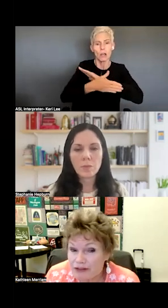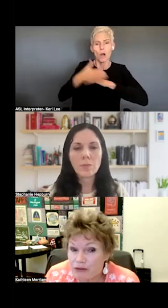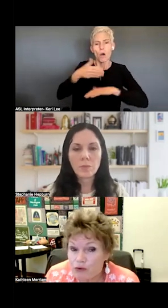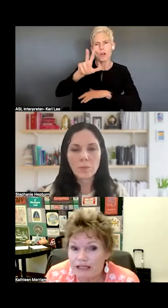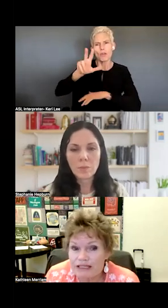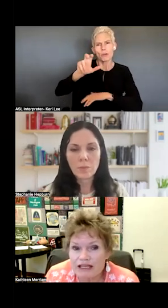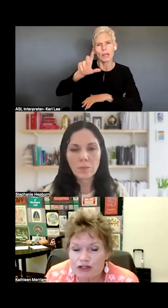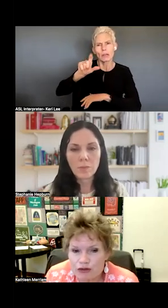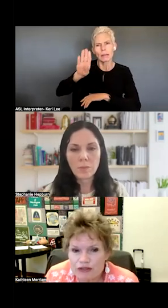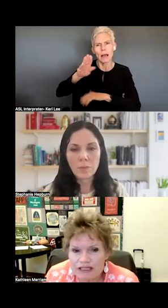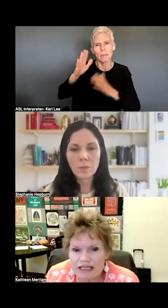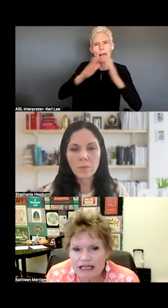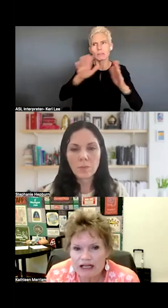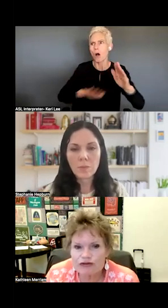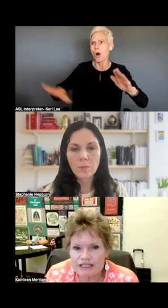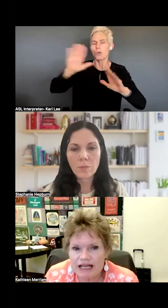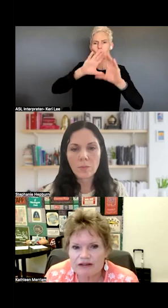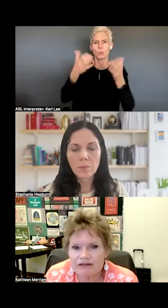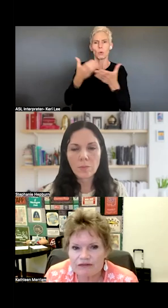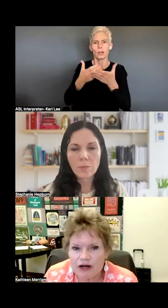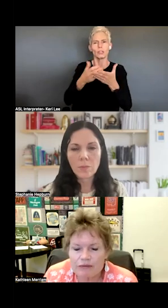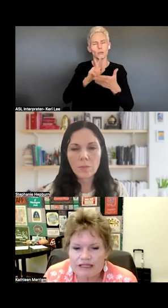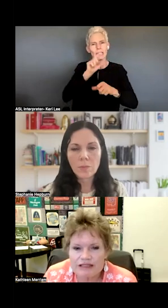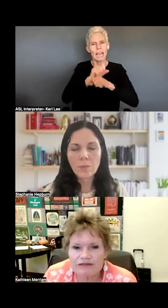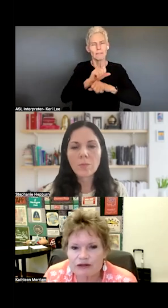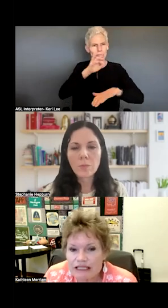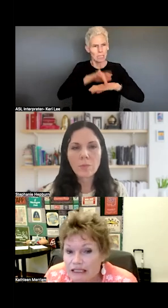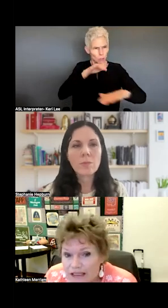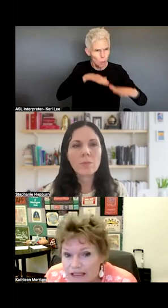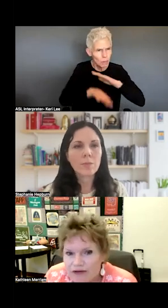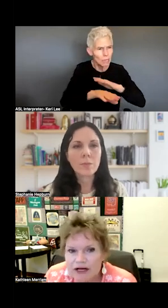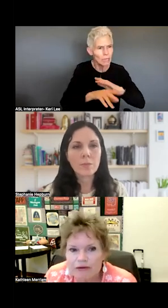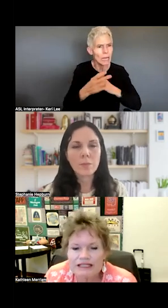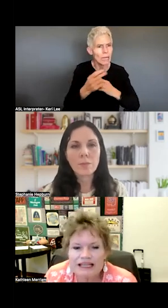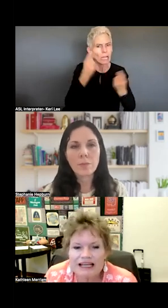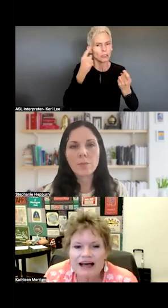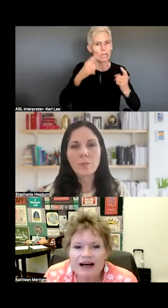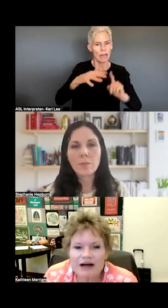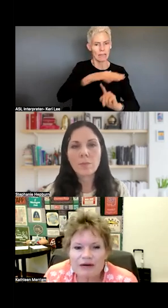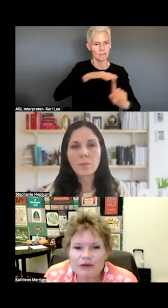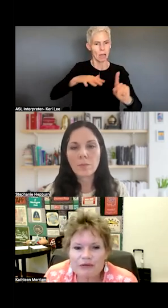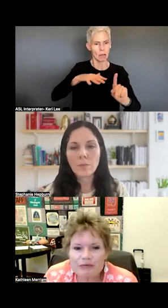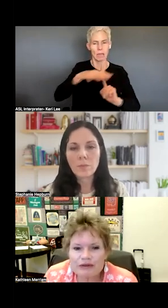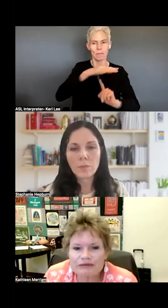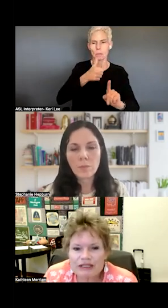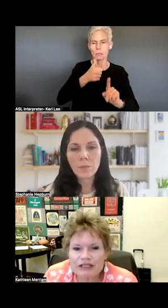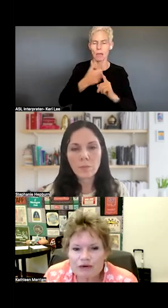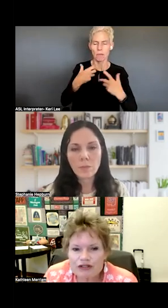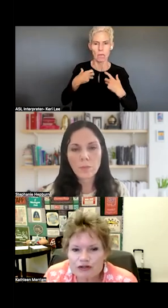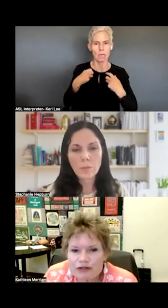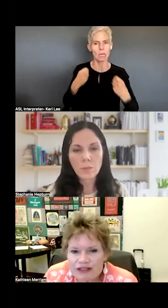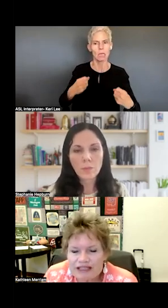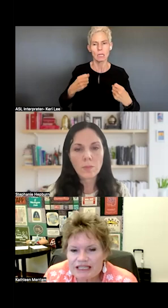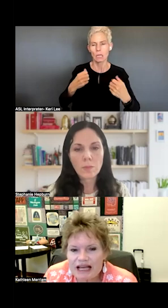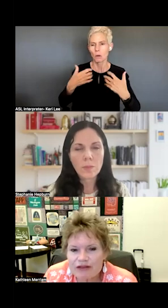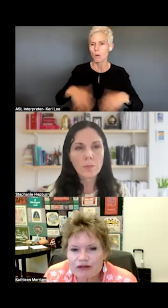to visit one and take a tour to kind of understand the environment. It's a very healing environment where people, are